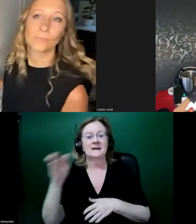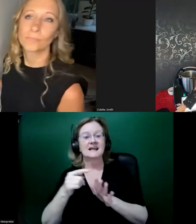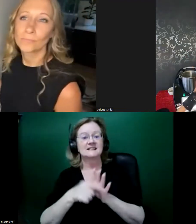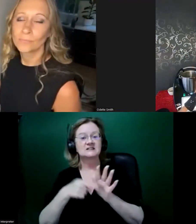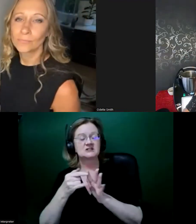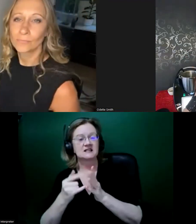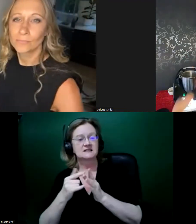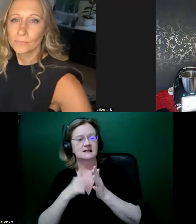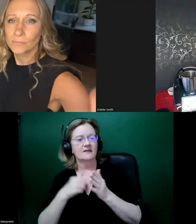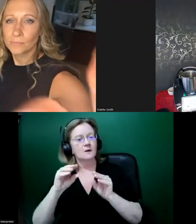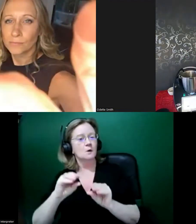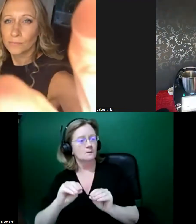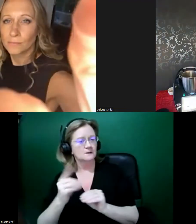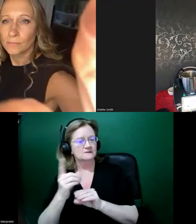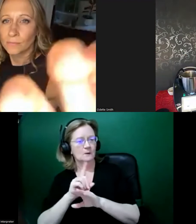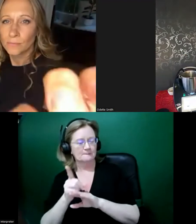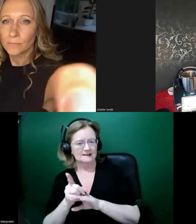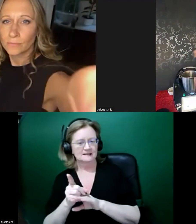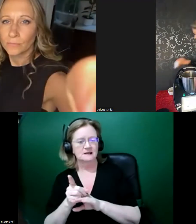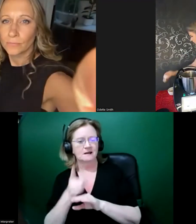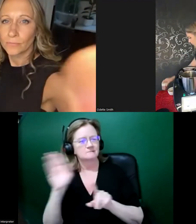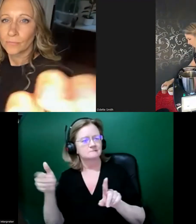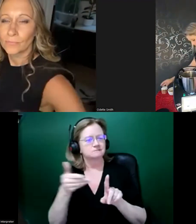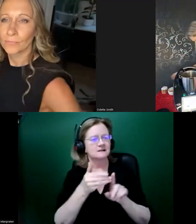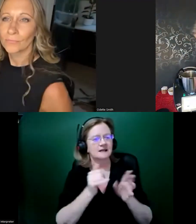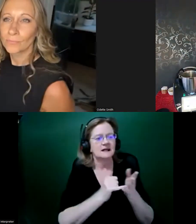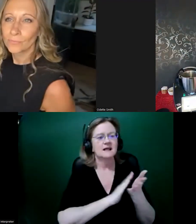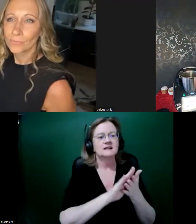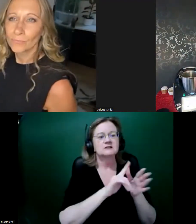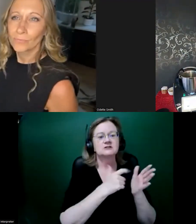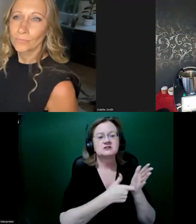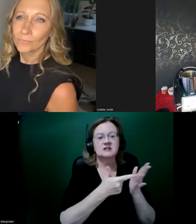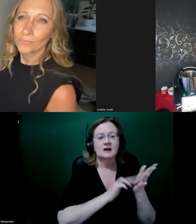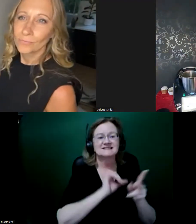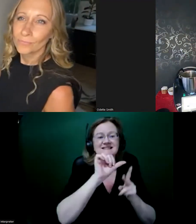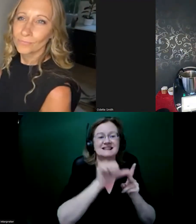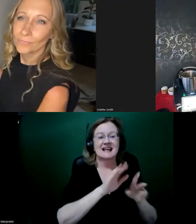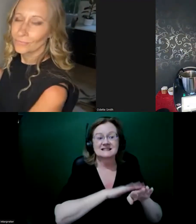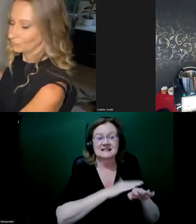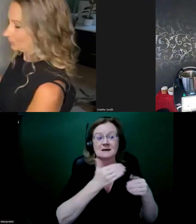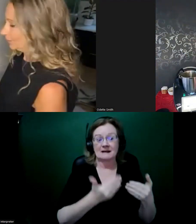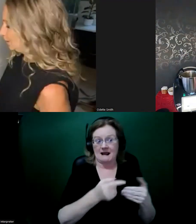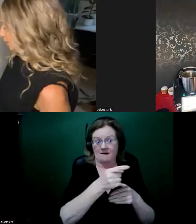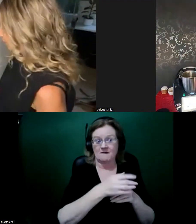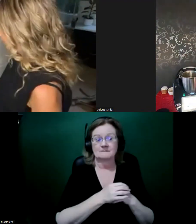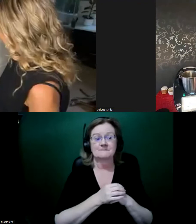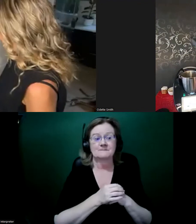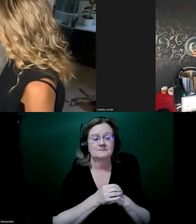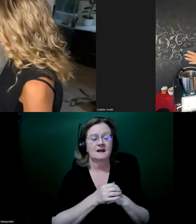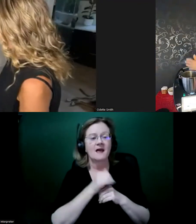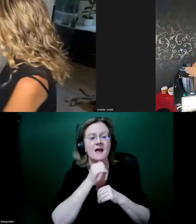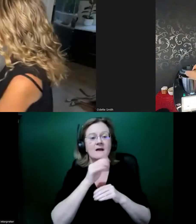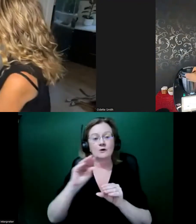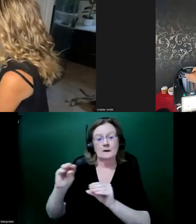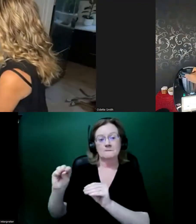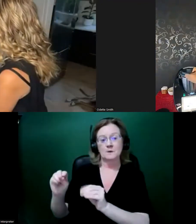just pause for a minute and head on over to Sharon, who's ready to show us the next step from that high heat. So if you can just pause for a